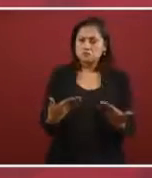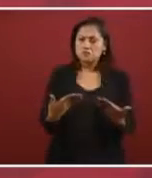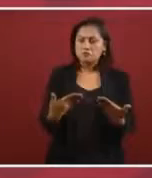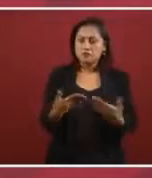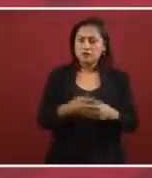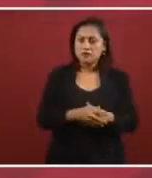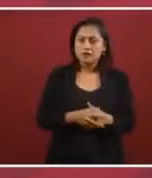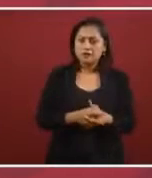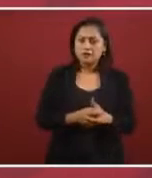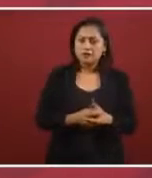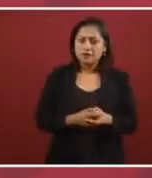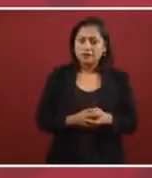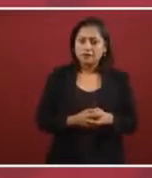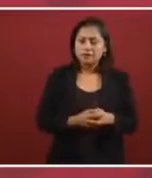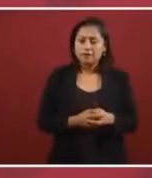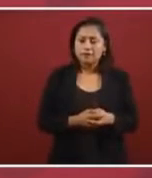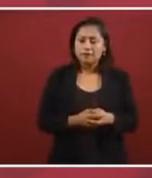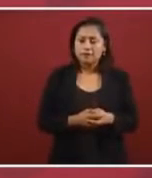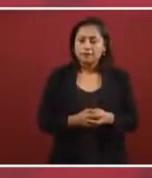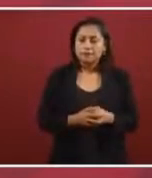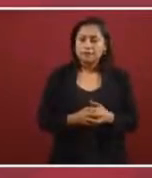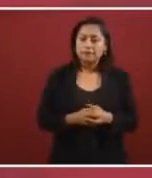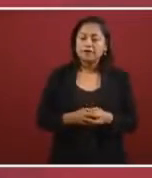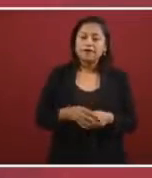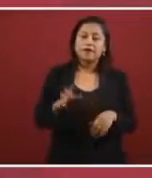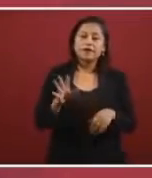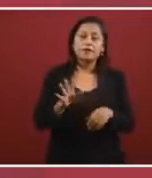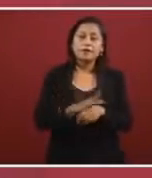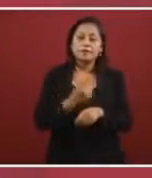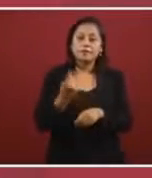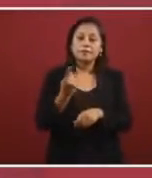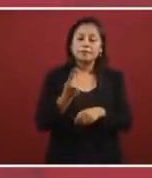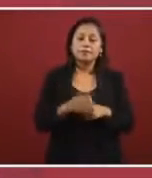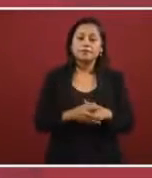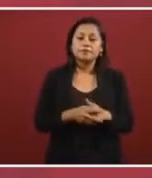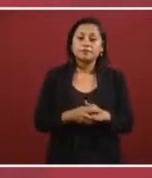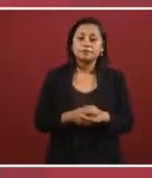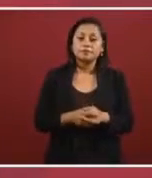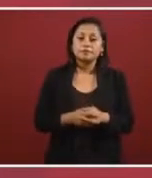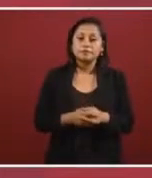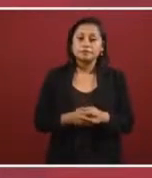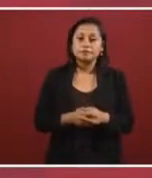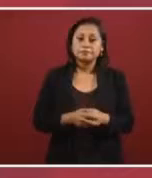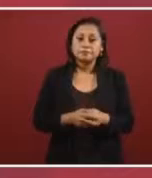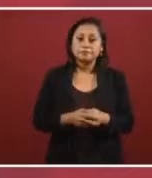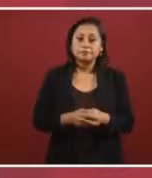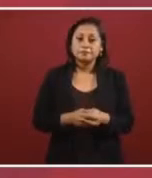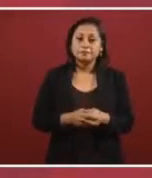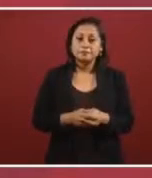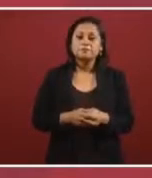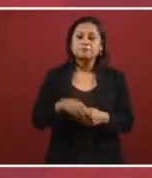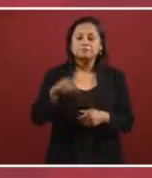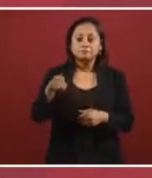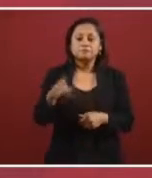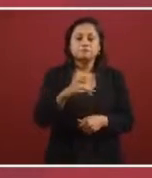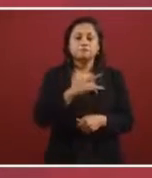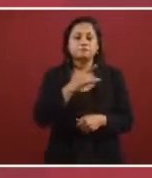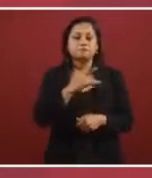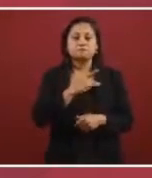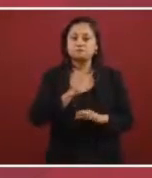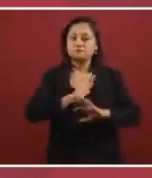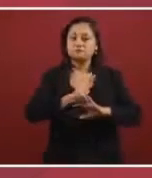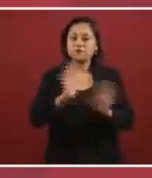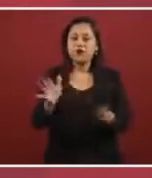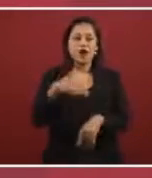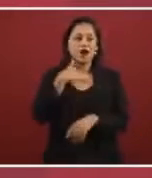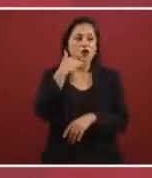because se ha tomado la decisión we have taken the decision de combatir la corrupción. of combating corruption. O